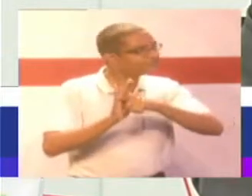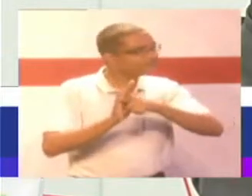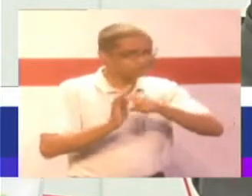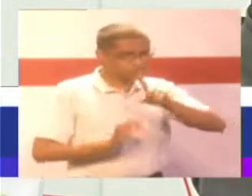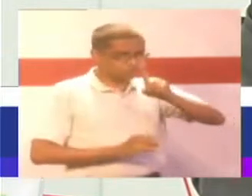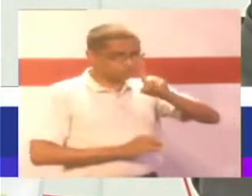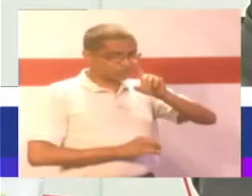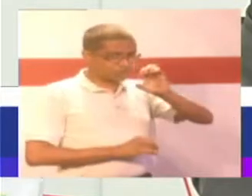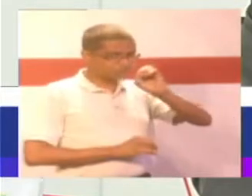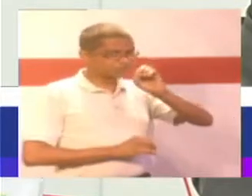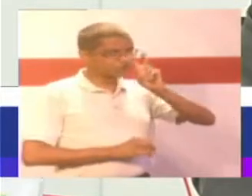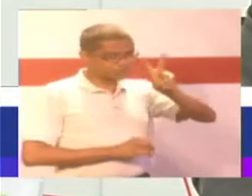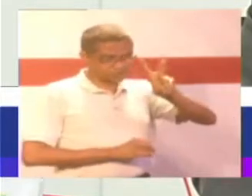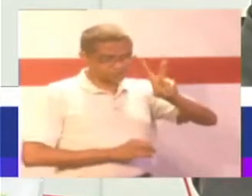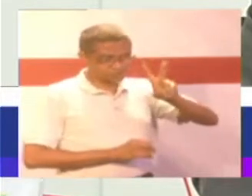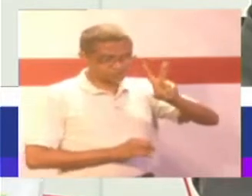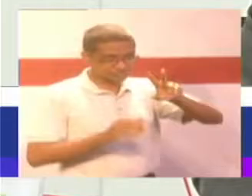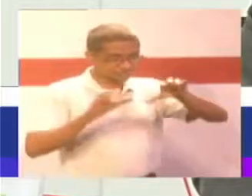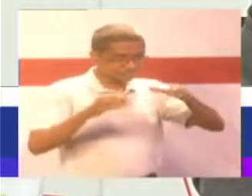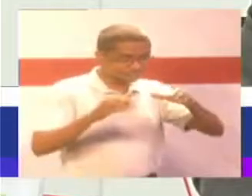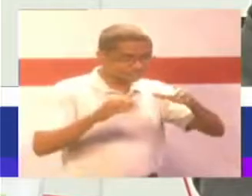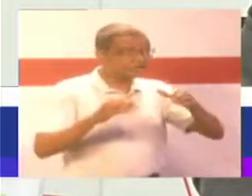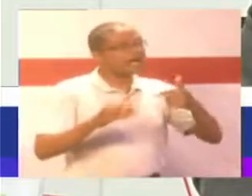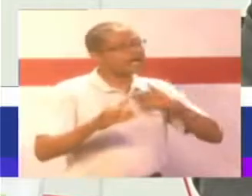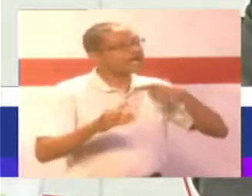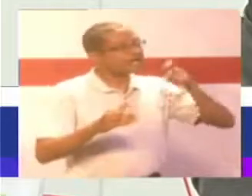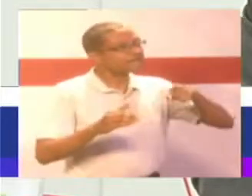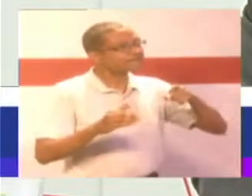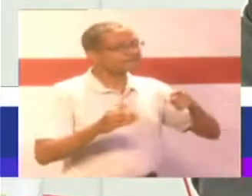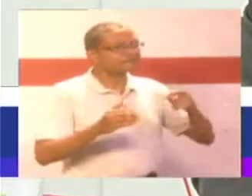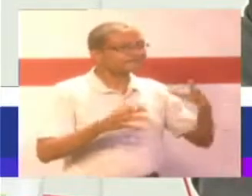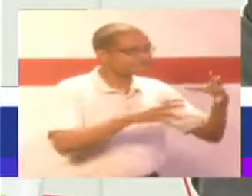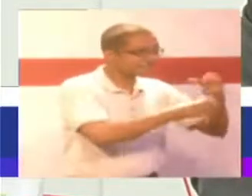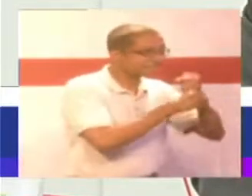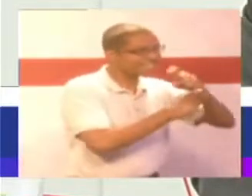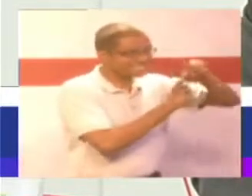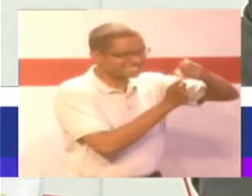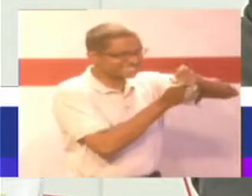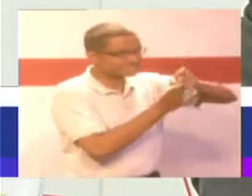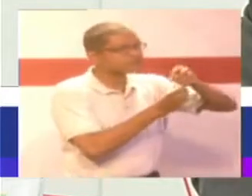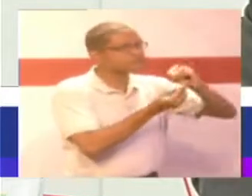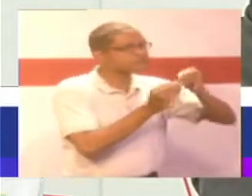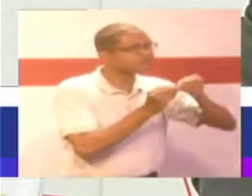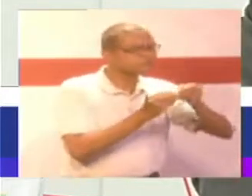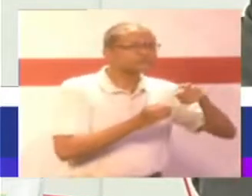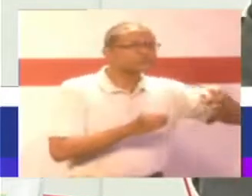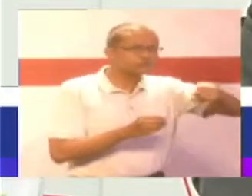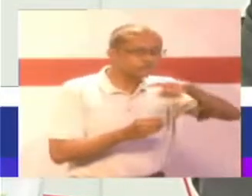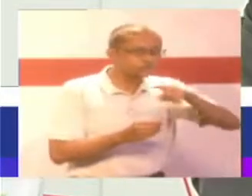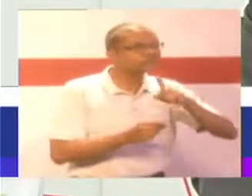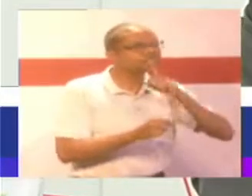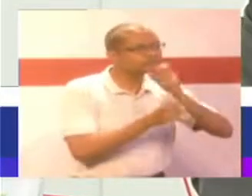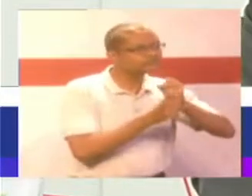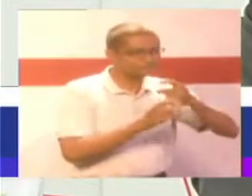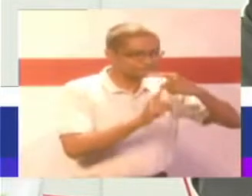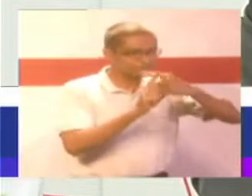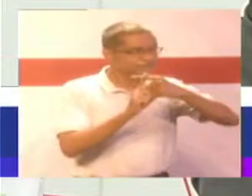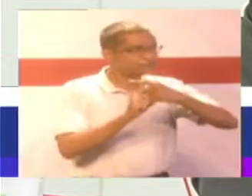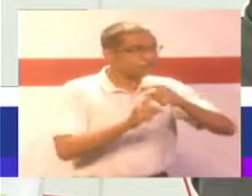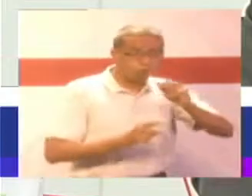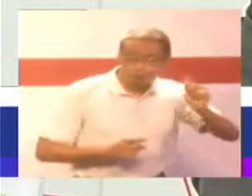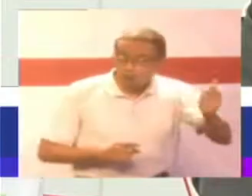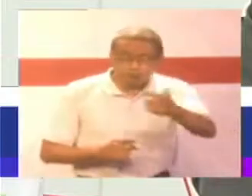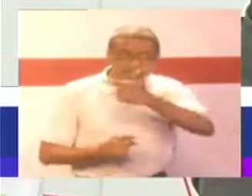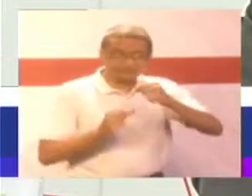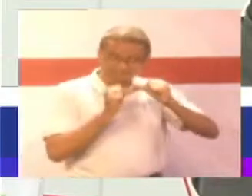to get the updated number that have been discharged, so to speak, from positive status, it is not all of them that continue